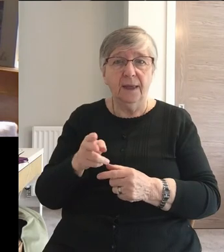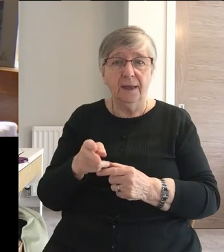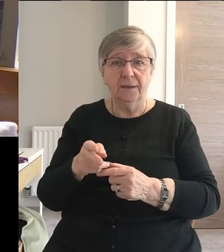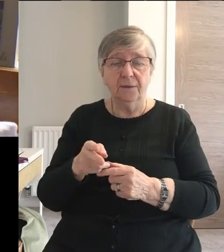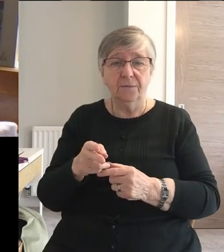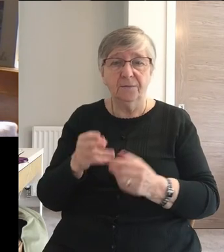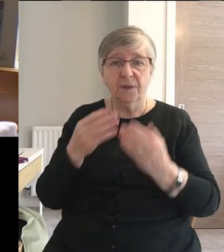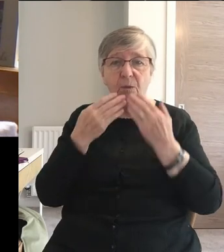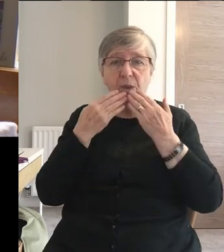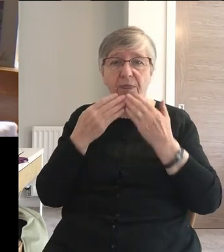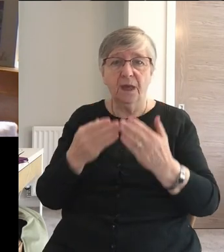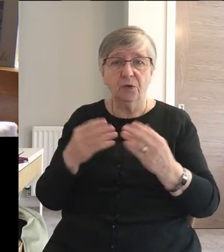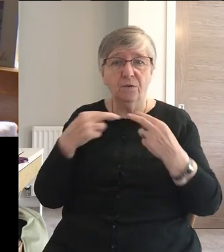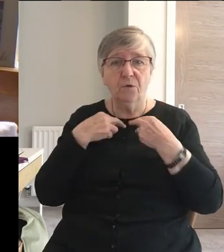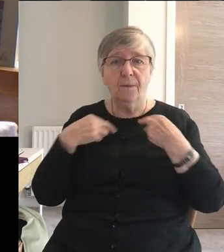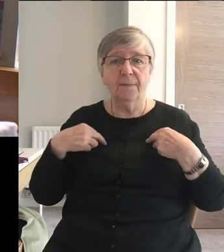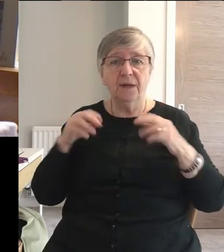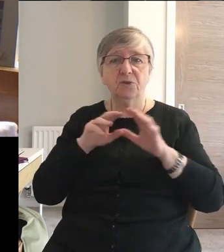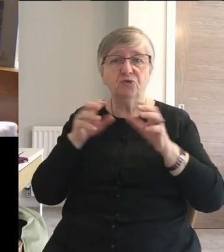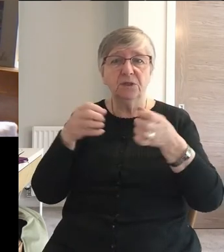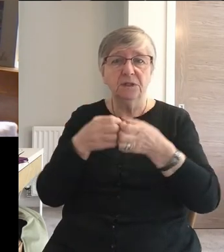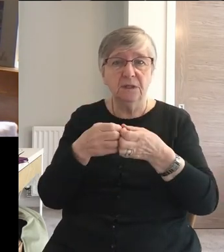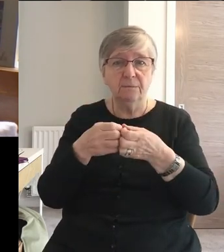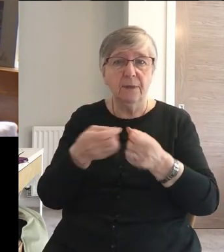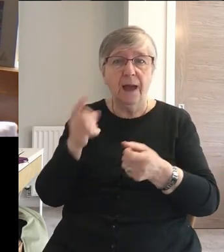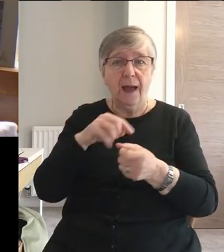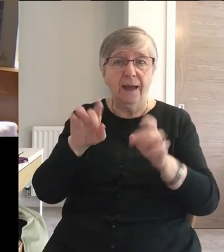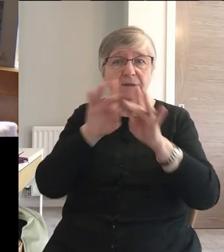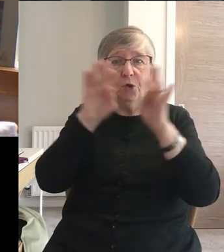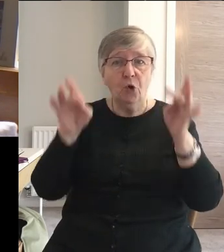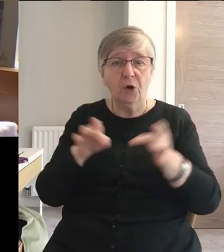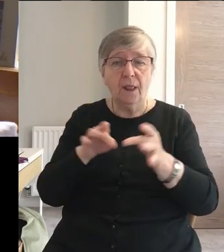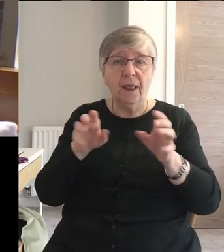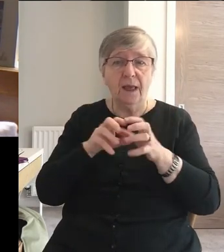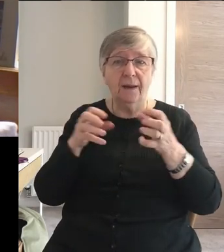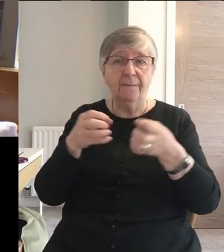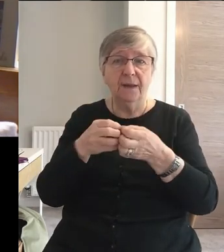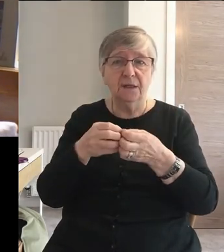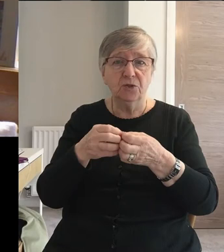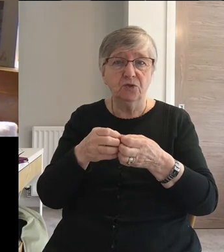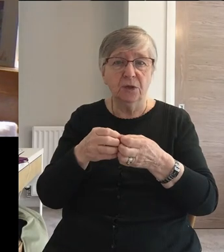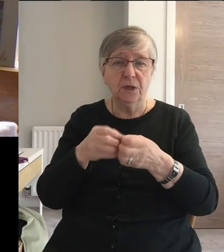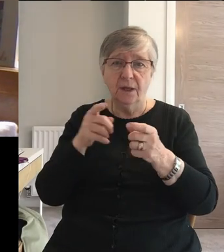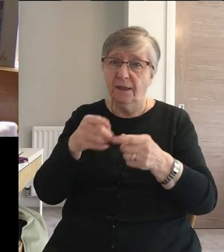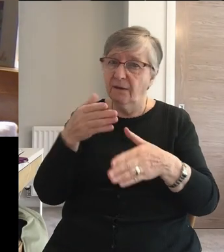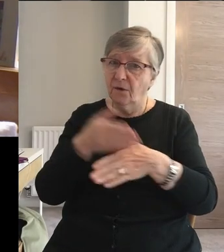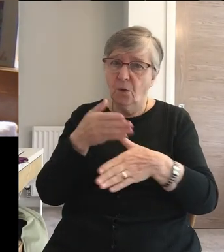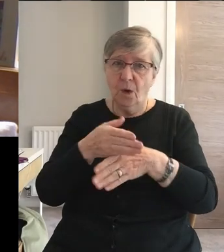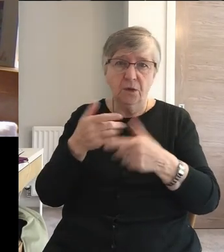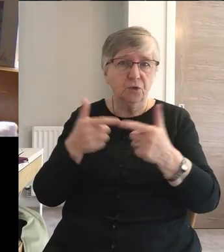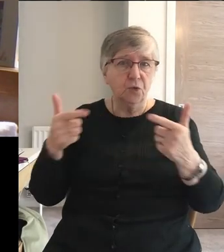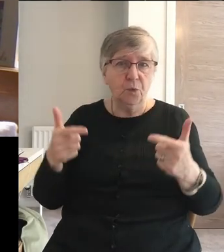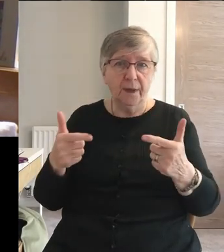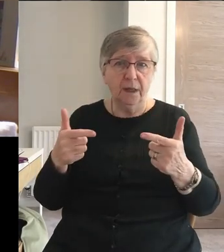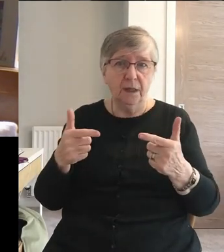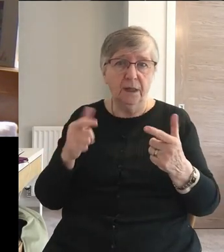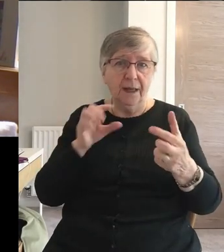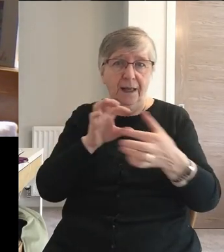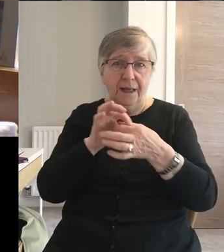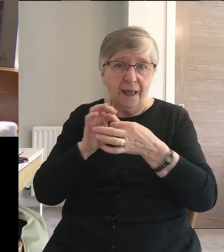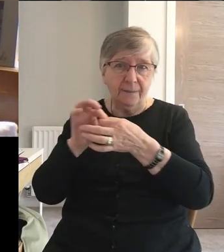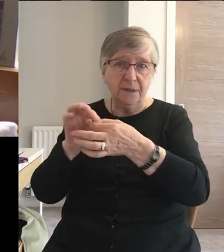We thank you for our ministry team and our ongoing online ministry, which have served us so well and kept us together while